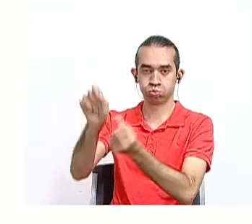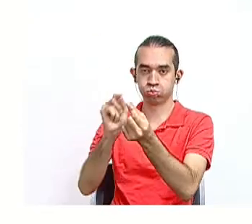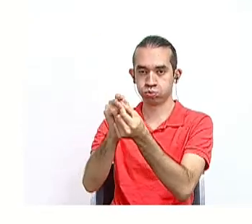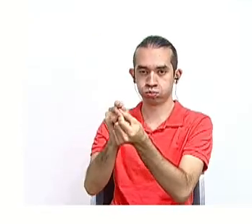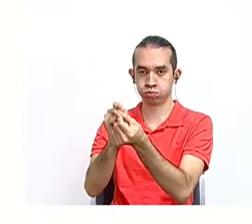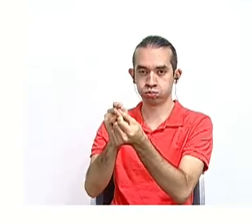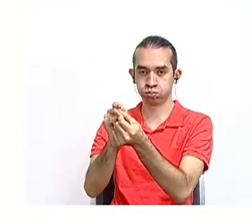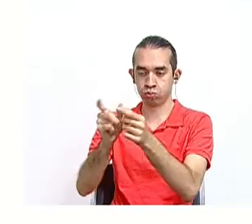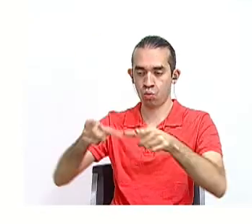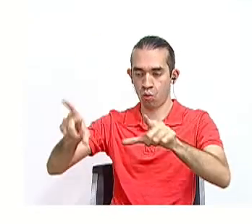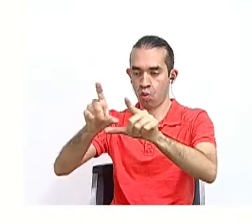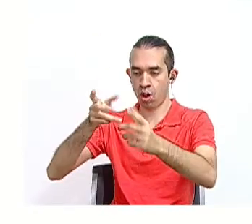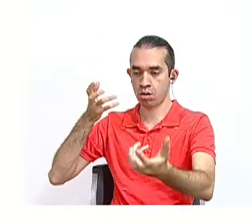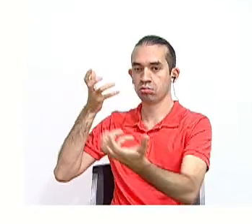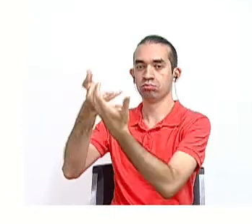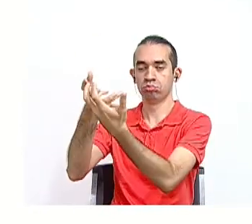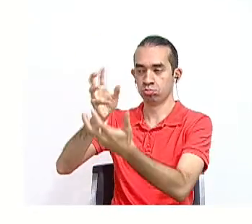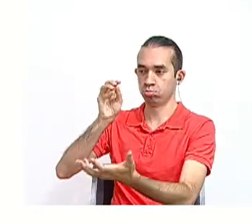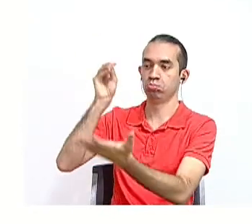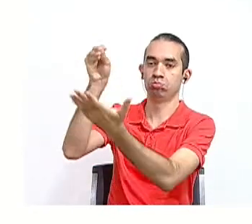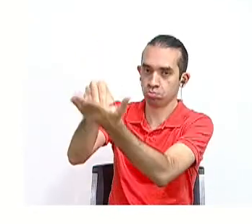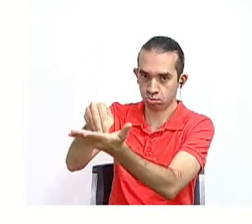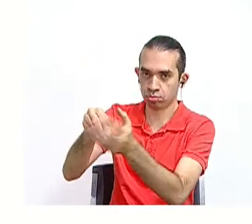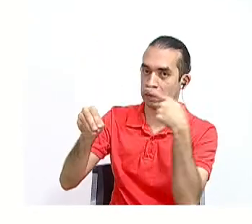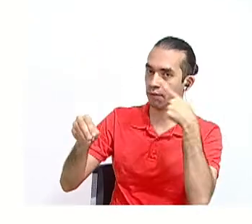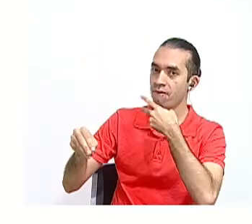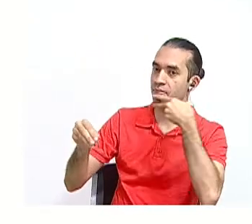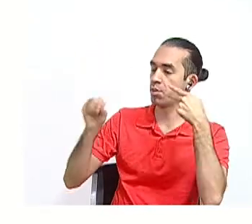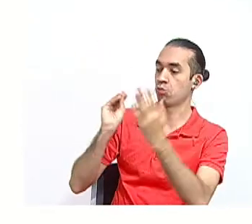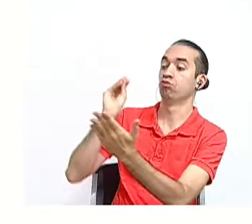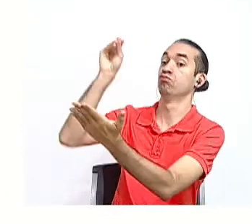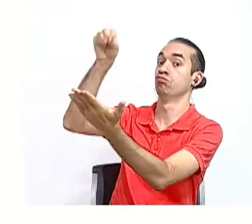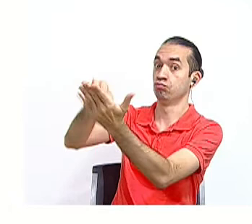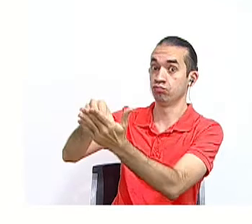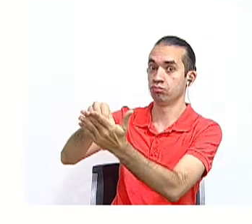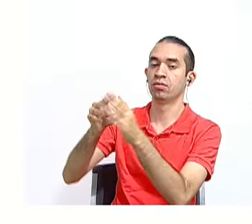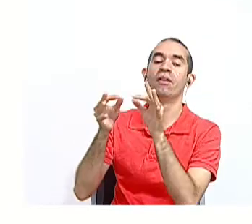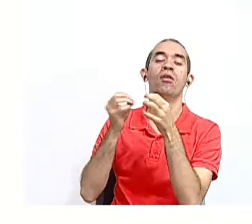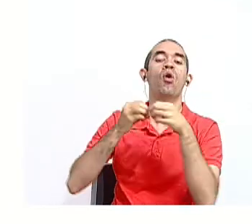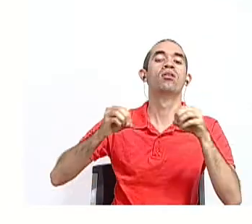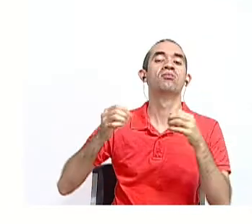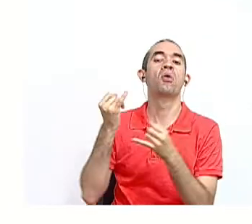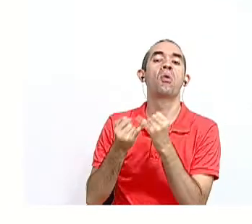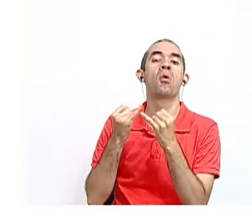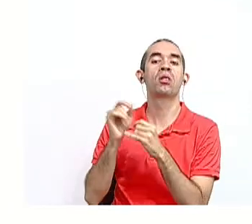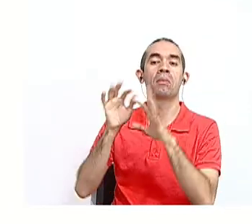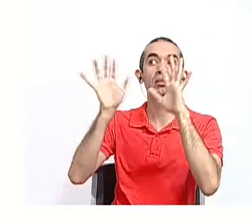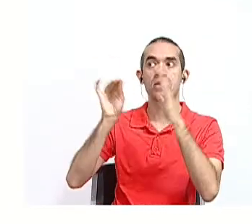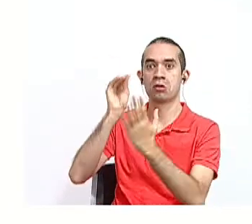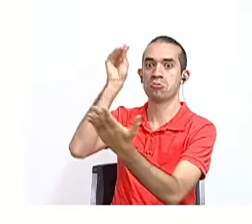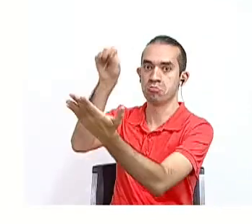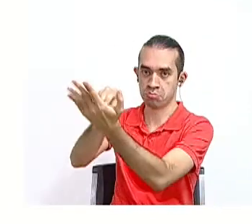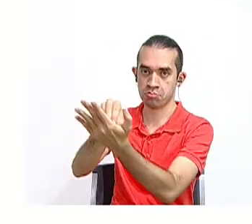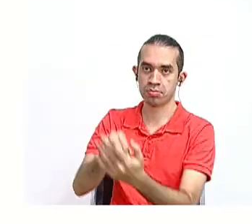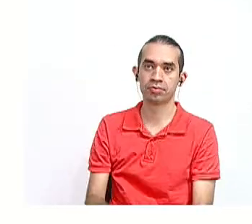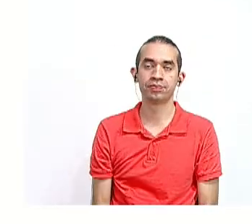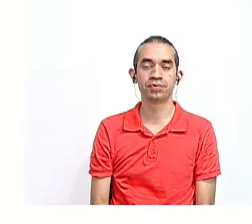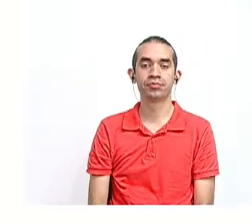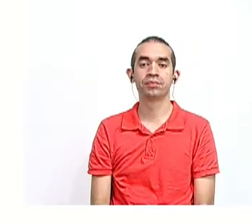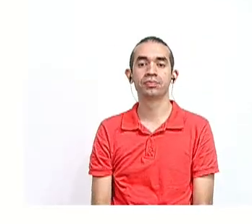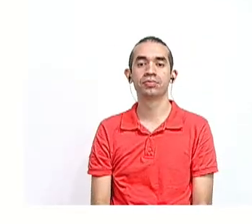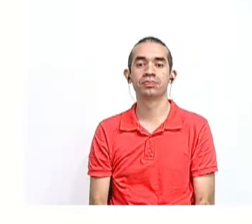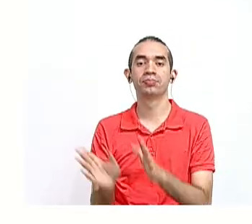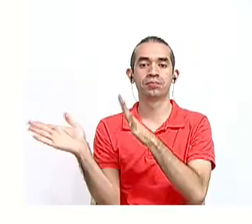specific spot. So he is placing the last star. And our another word is